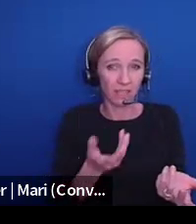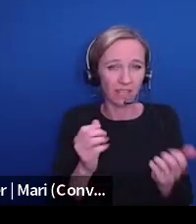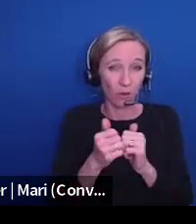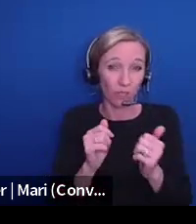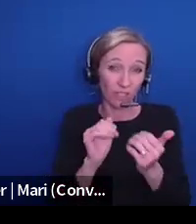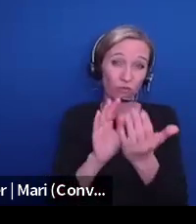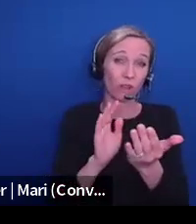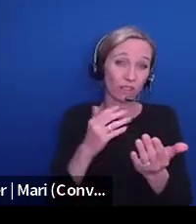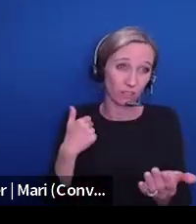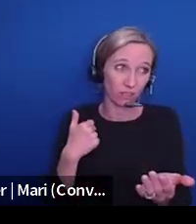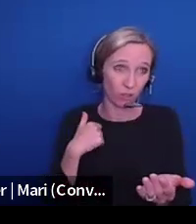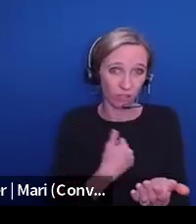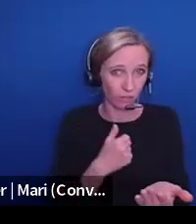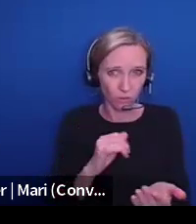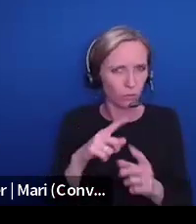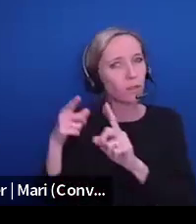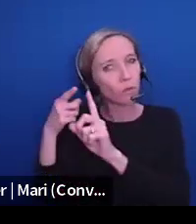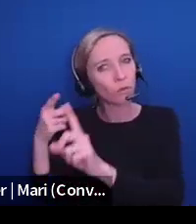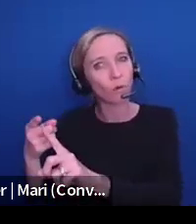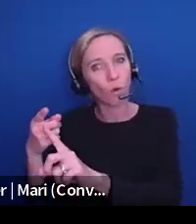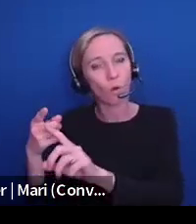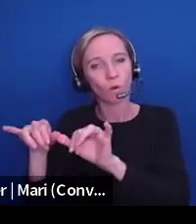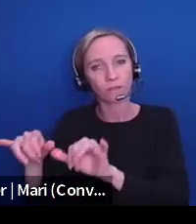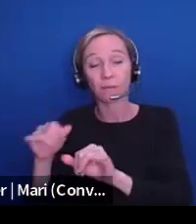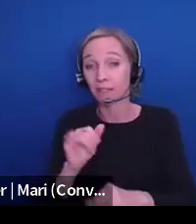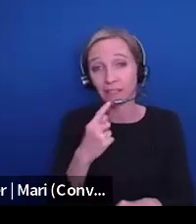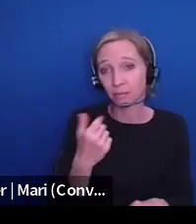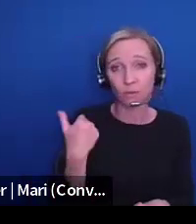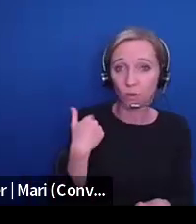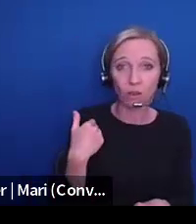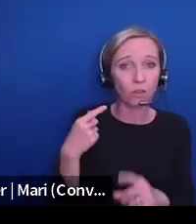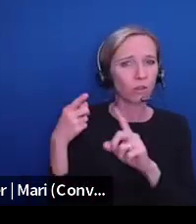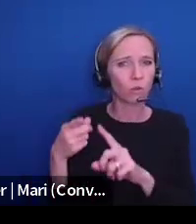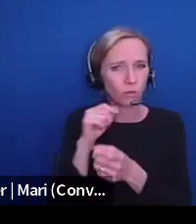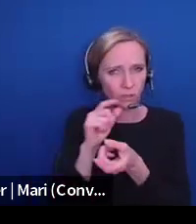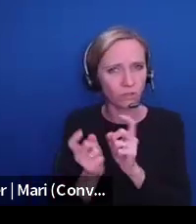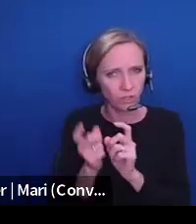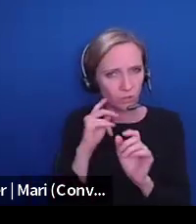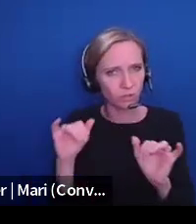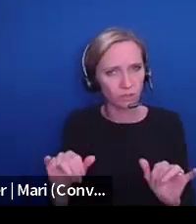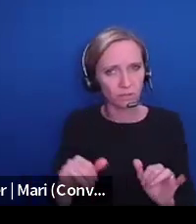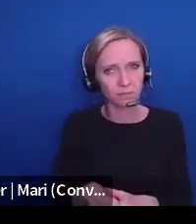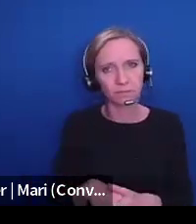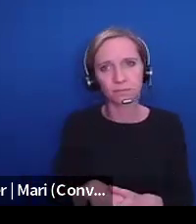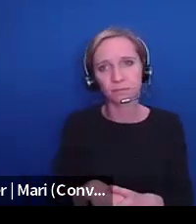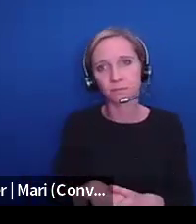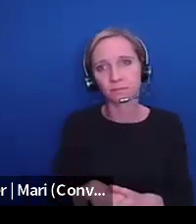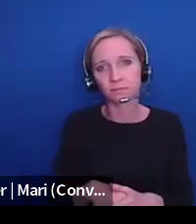address ourselves. That's all. But the goal is, as I said before, the goal has not changed and it's going to stay the same.